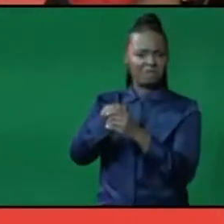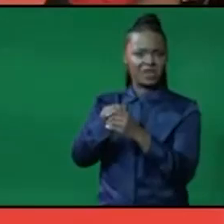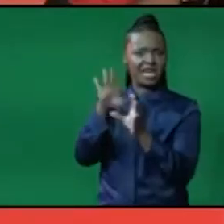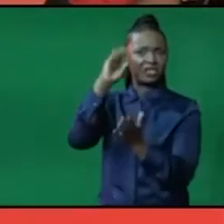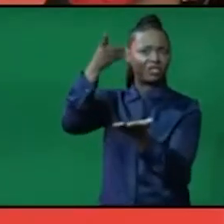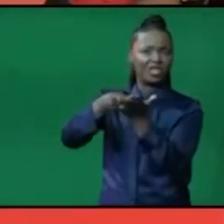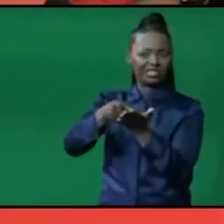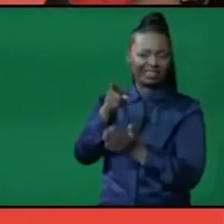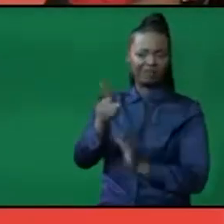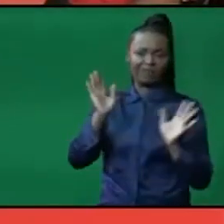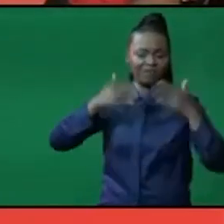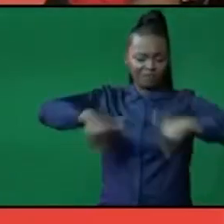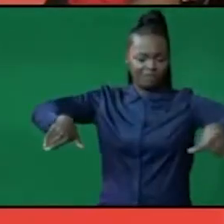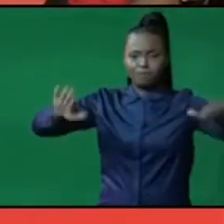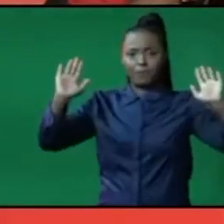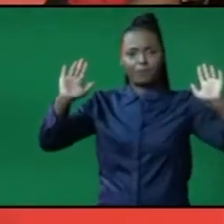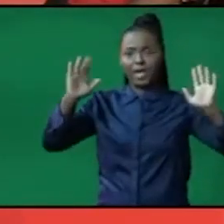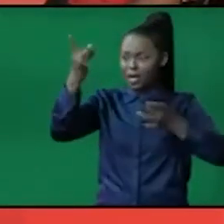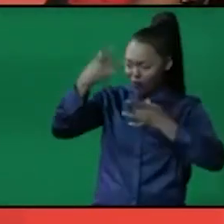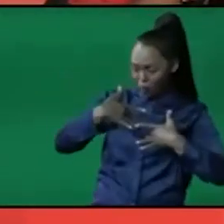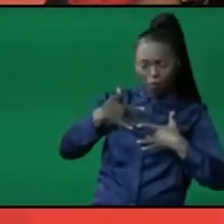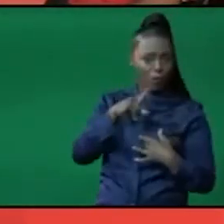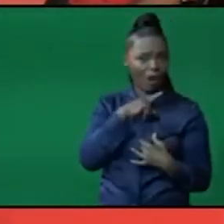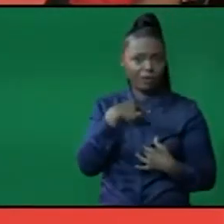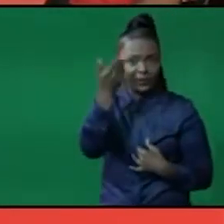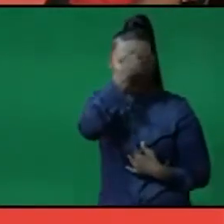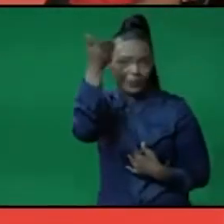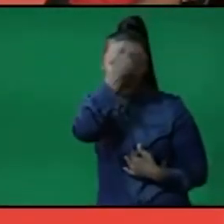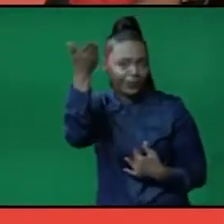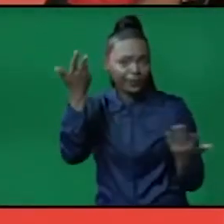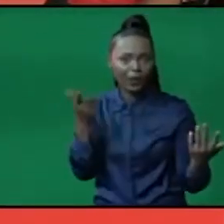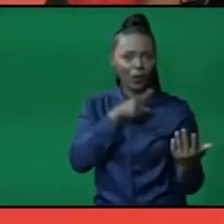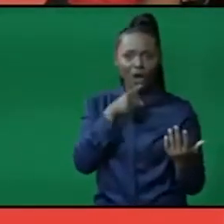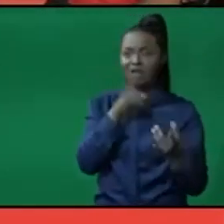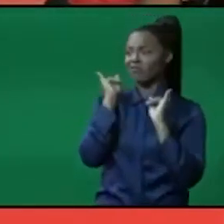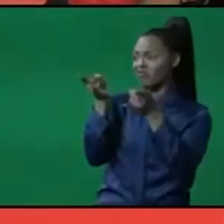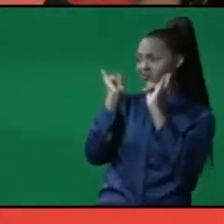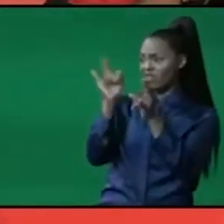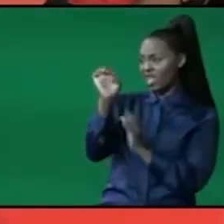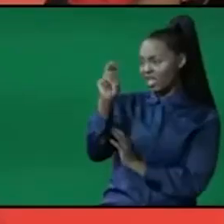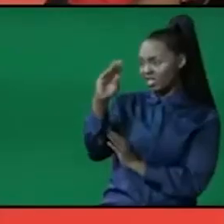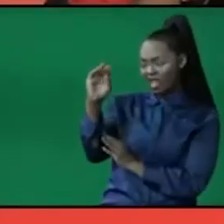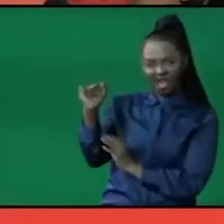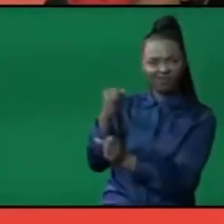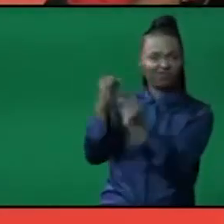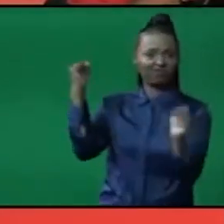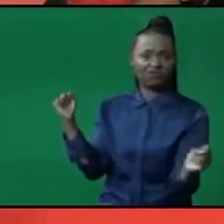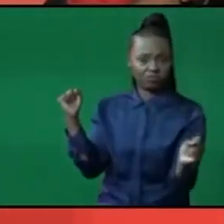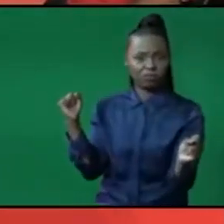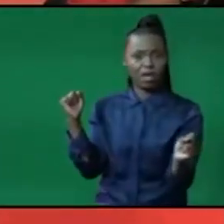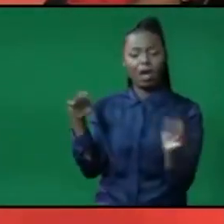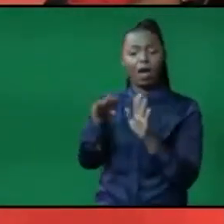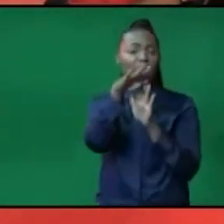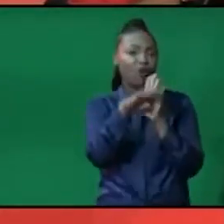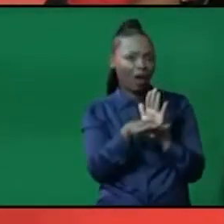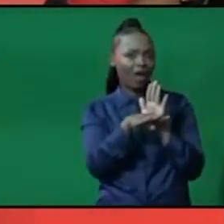decision. And they told us, we didn't know because we're no longer watching ENCA. And then we had a program in